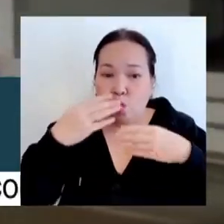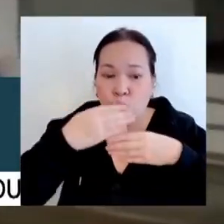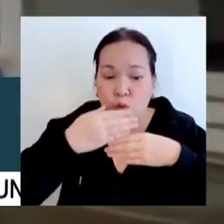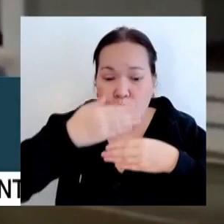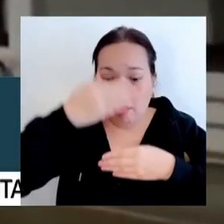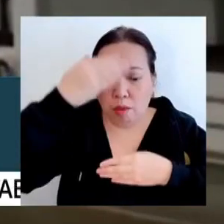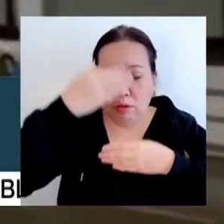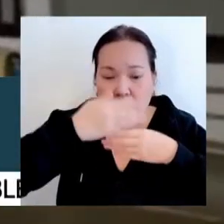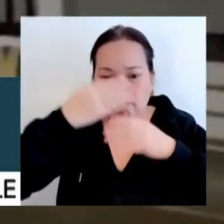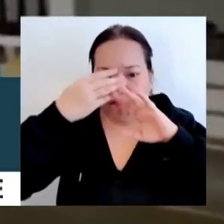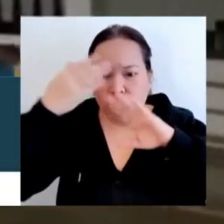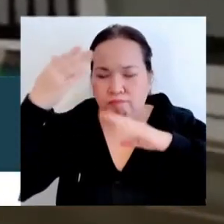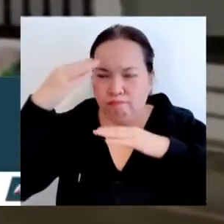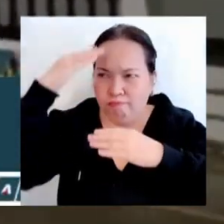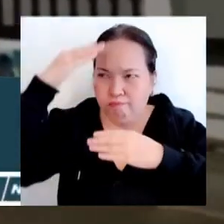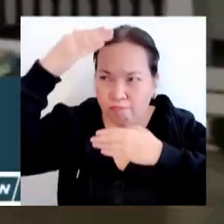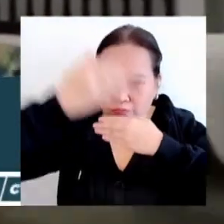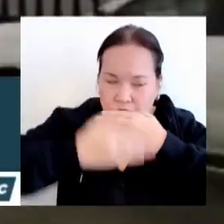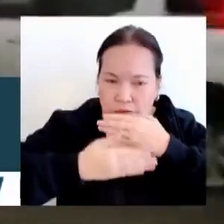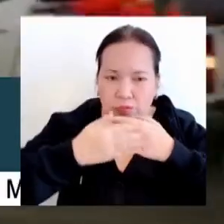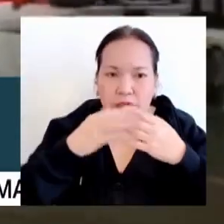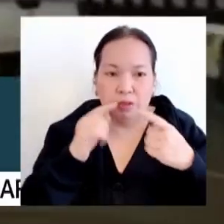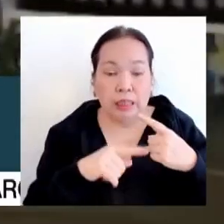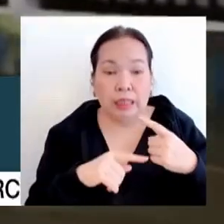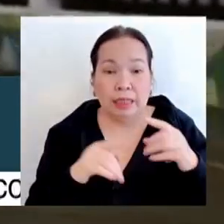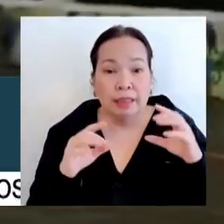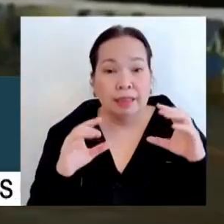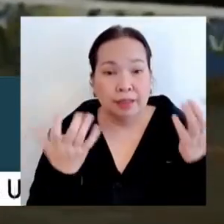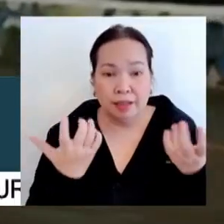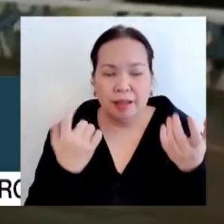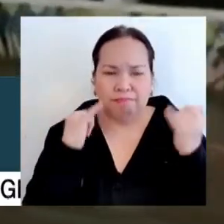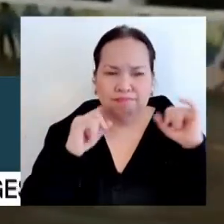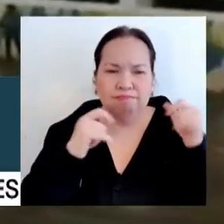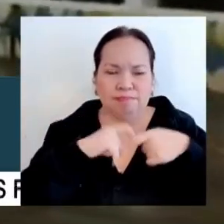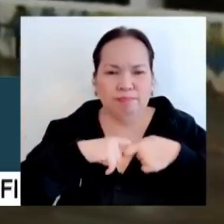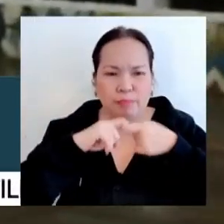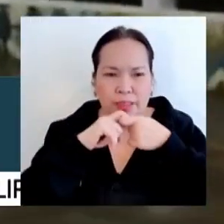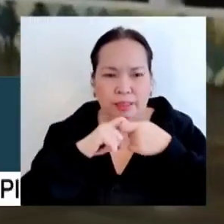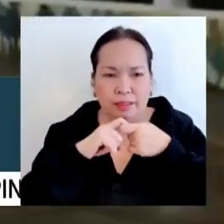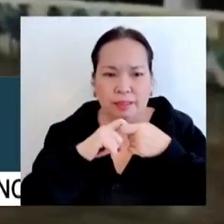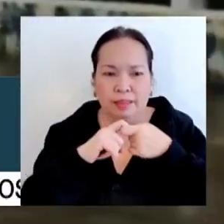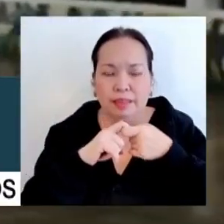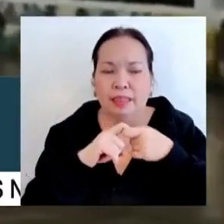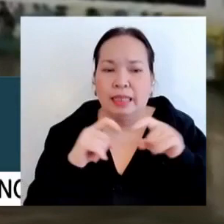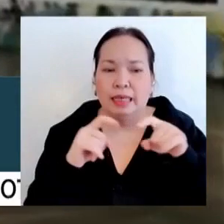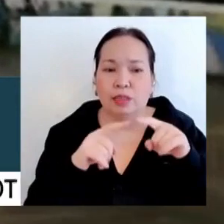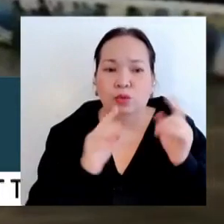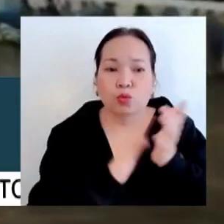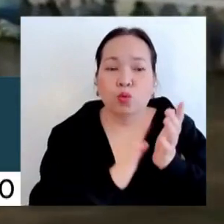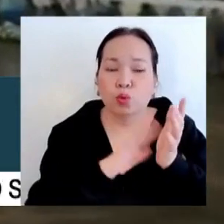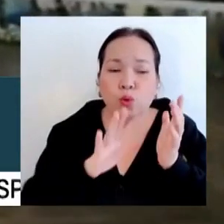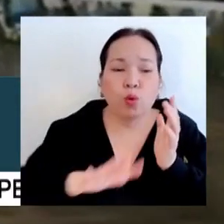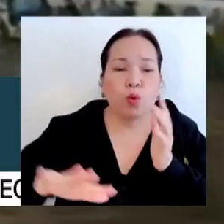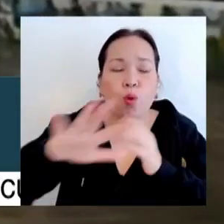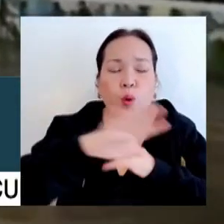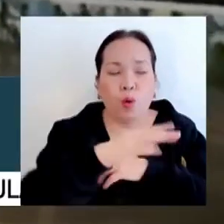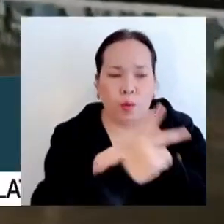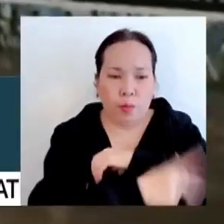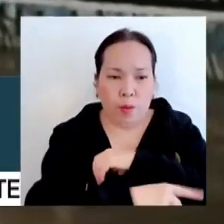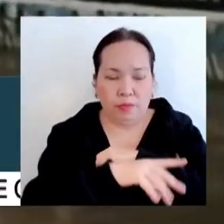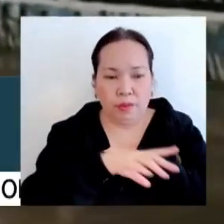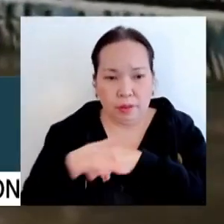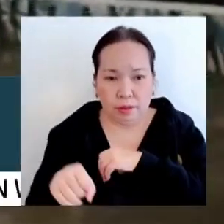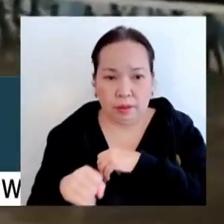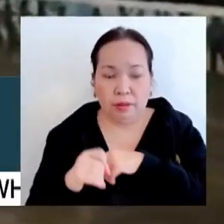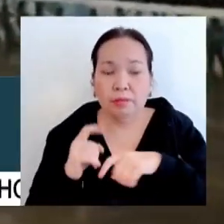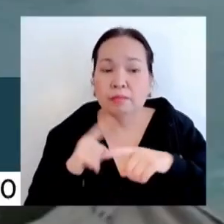in their preparations. Classes are still suspended in all levels of schools throughout the province. Meanwhile, harsh weather is